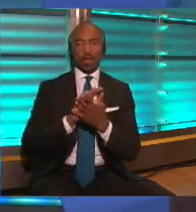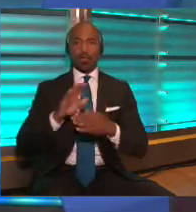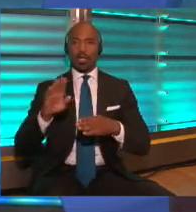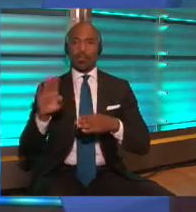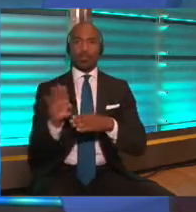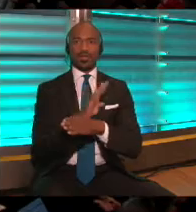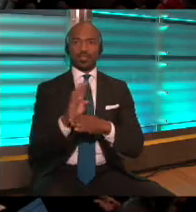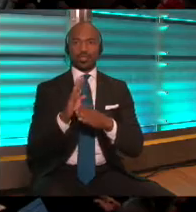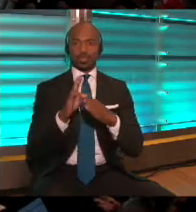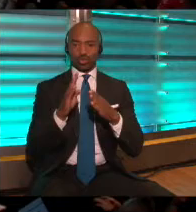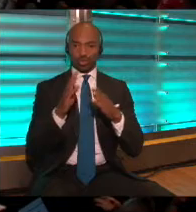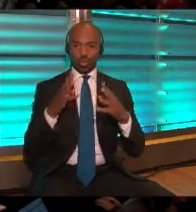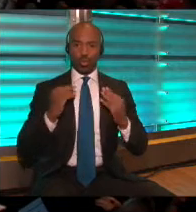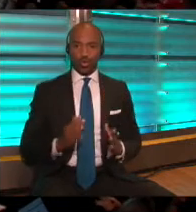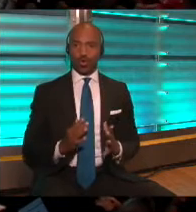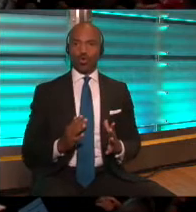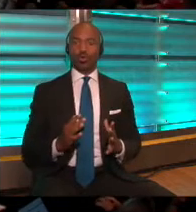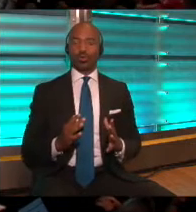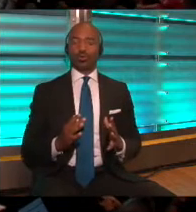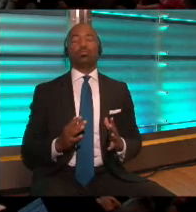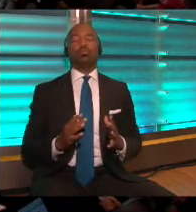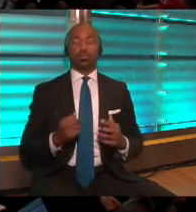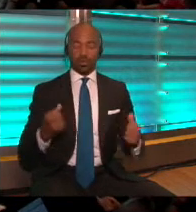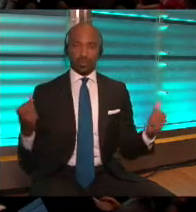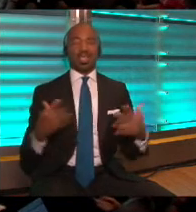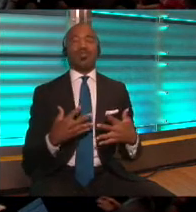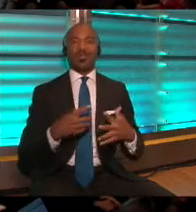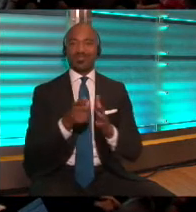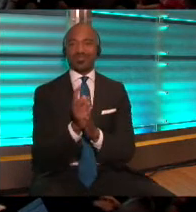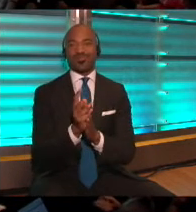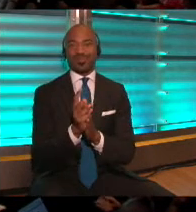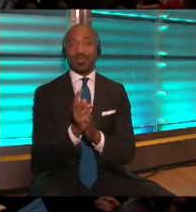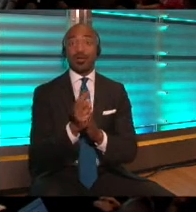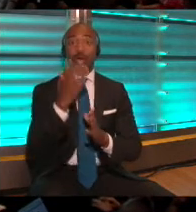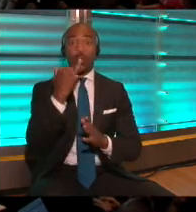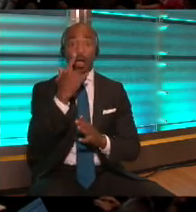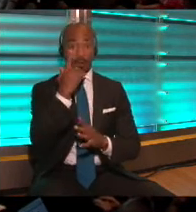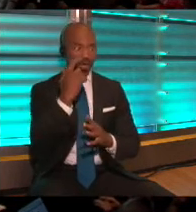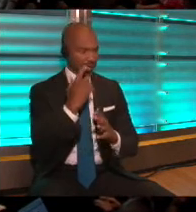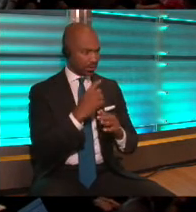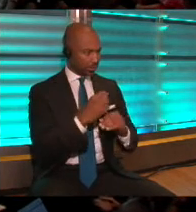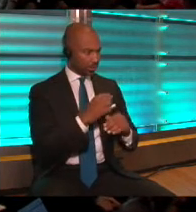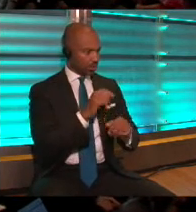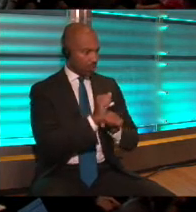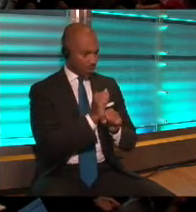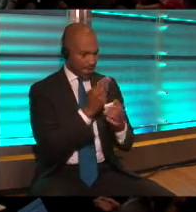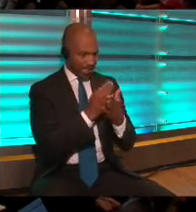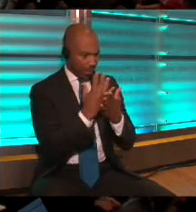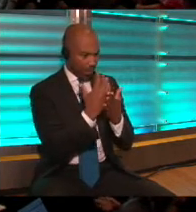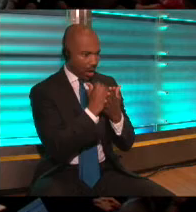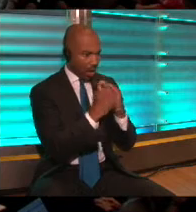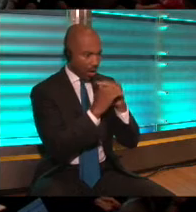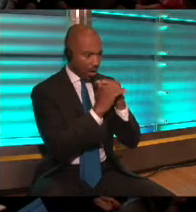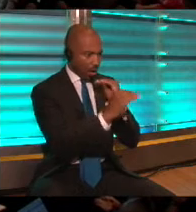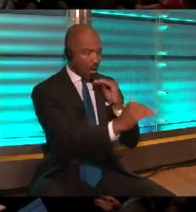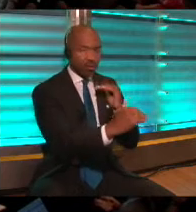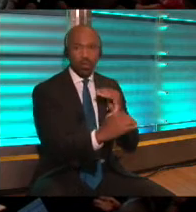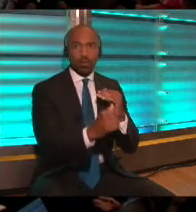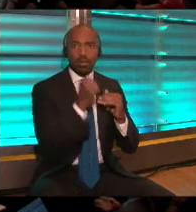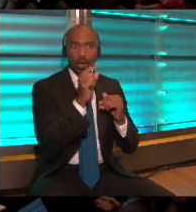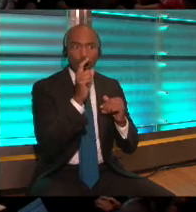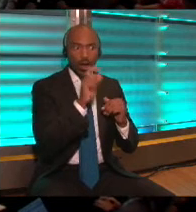moments in any entrepreneur's life, because you're basically giving up, you know, stability, a steady